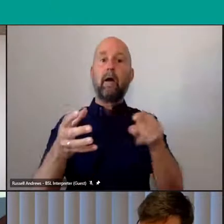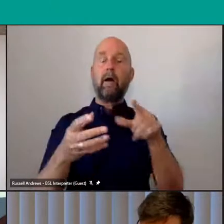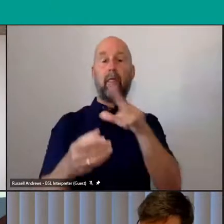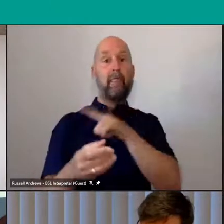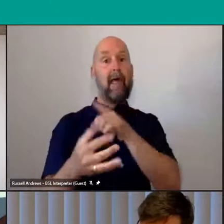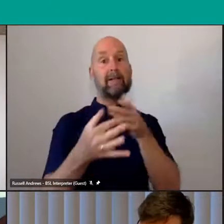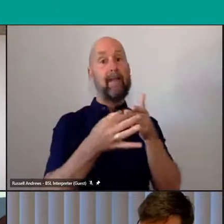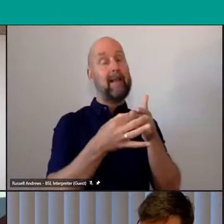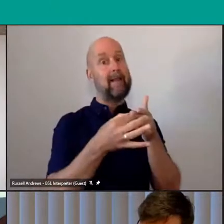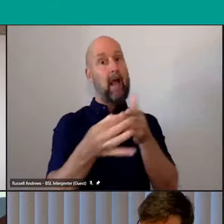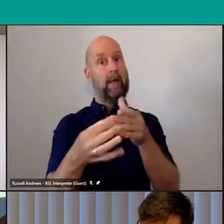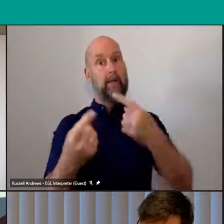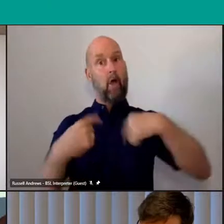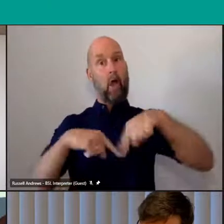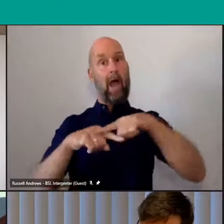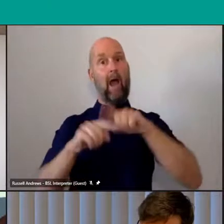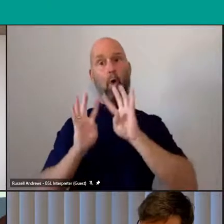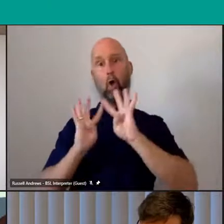commission.